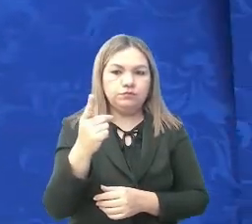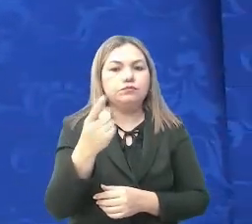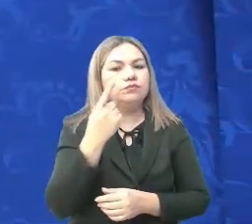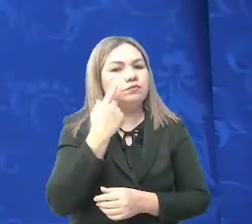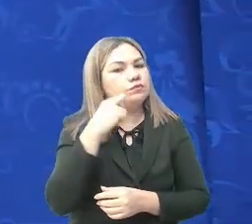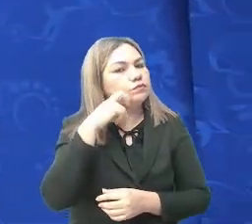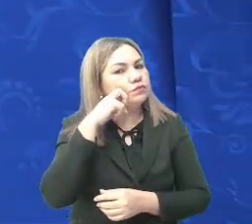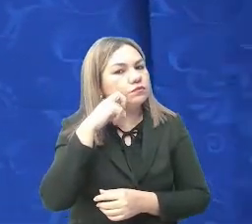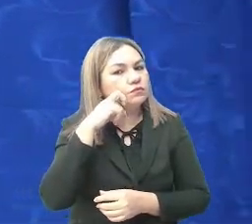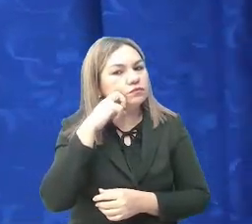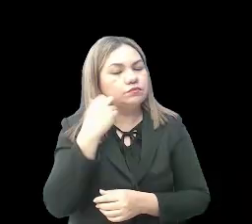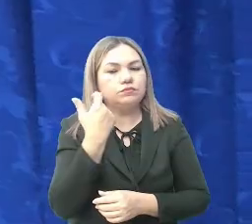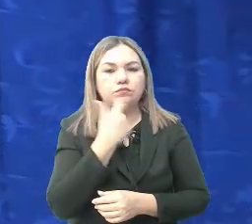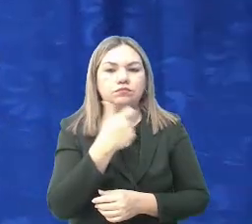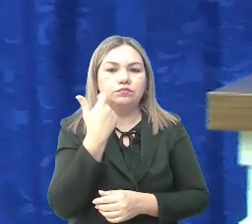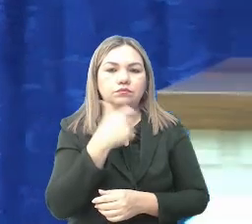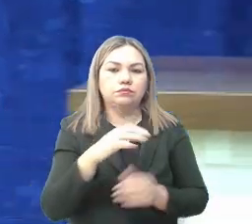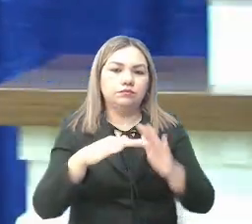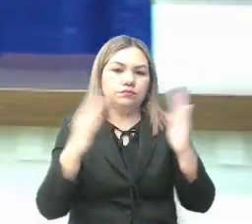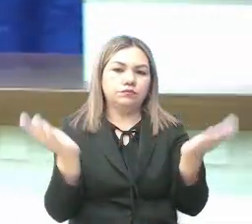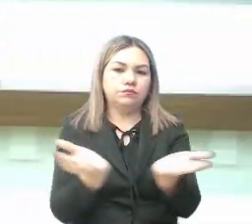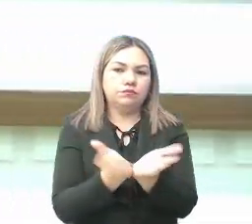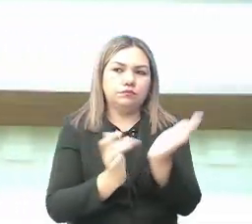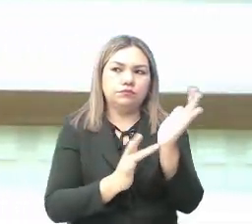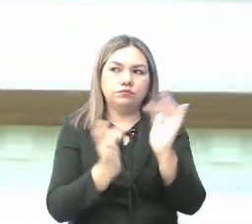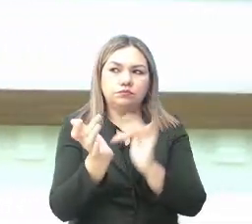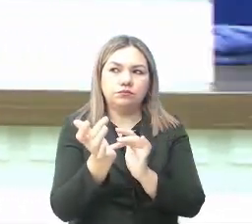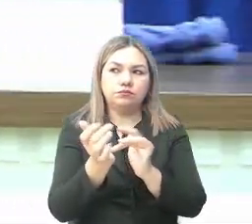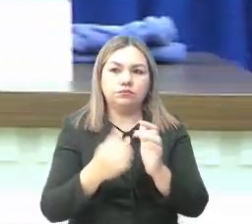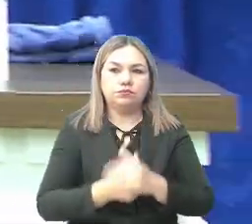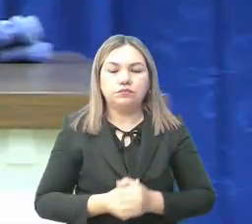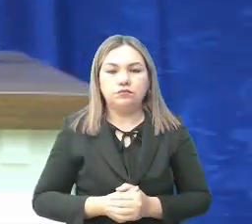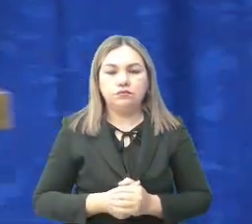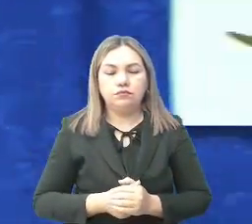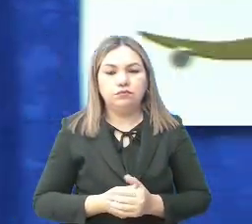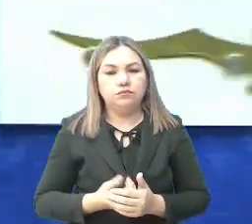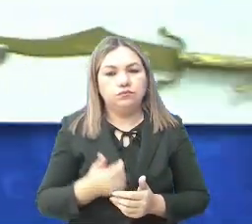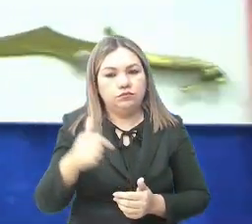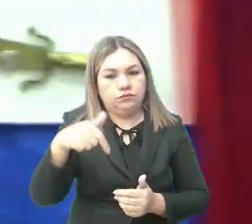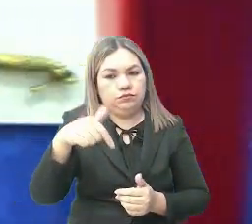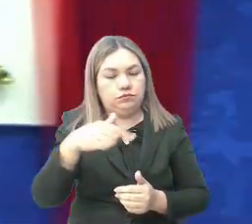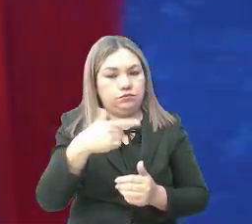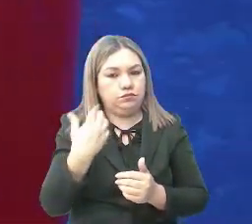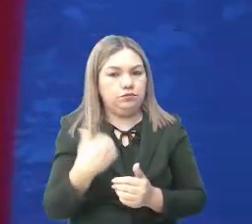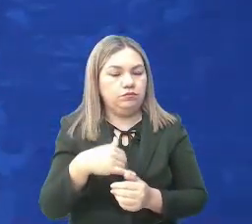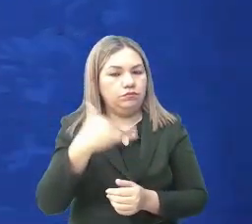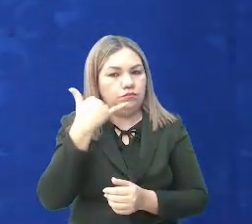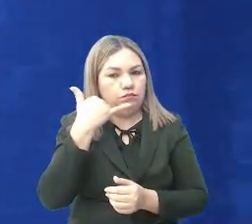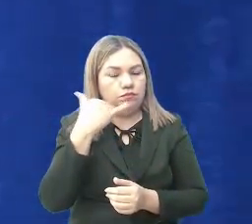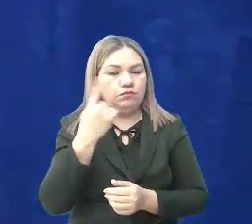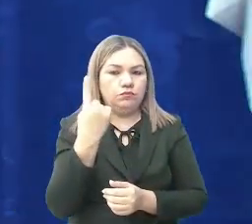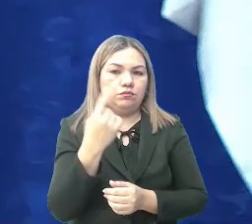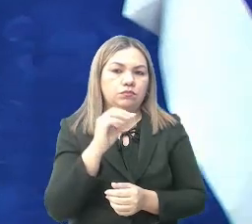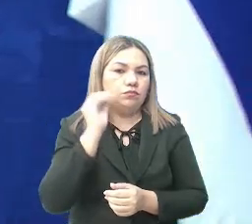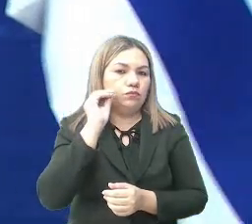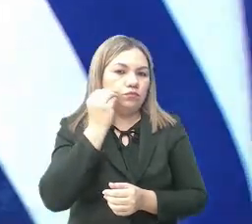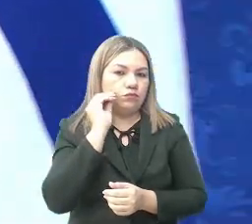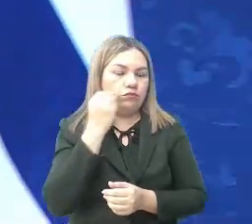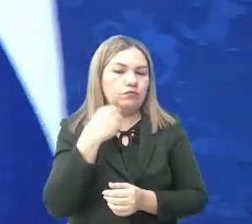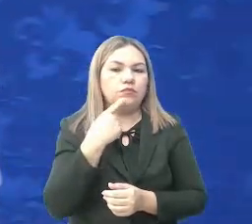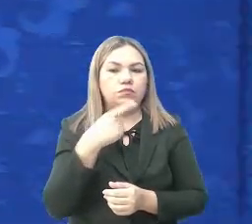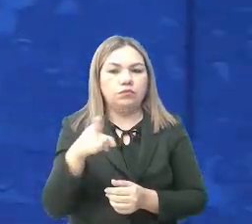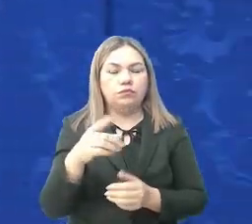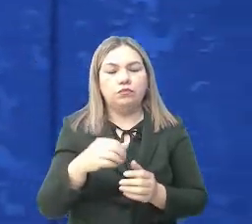there's something that they need is the word. These days, a young woman said to